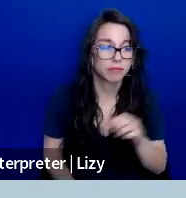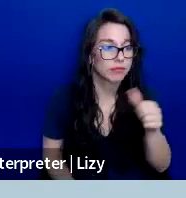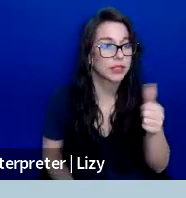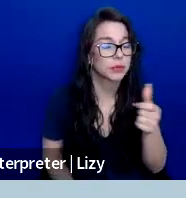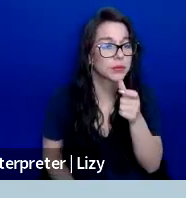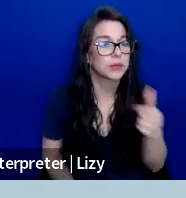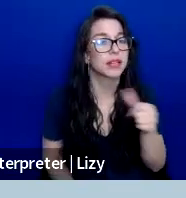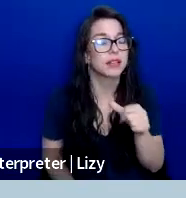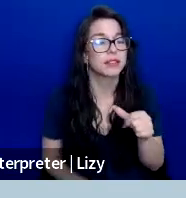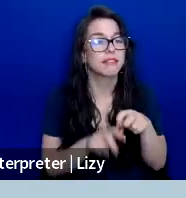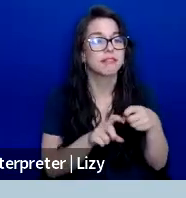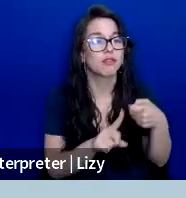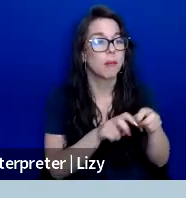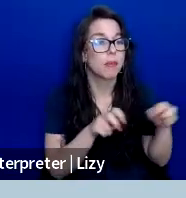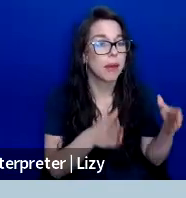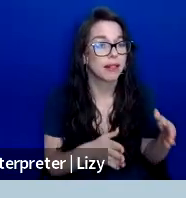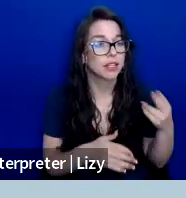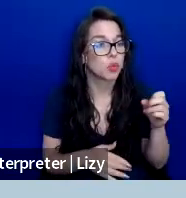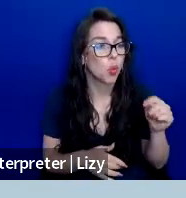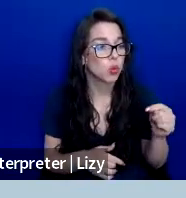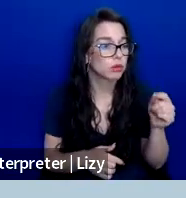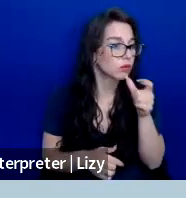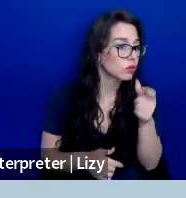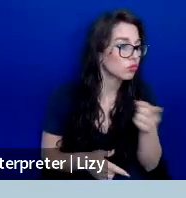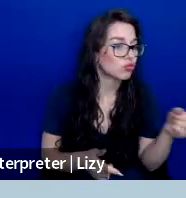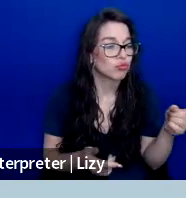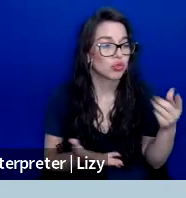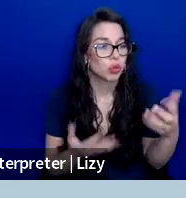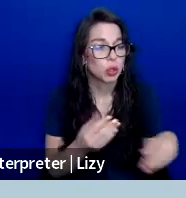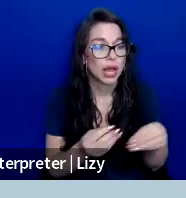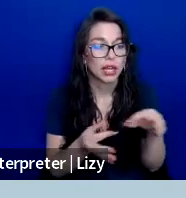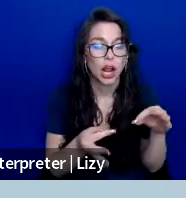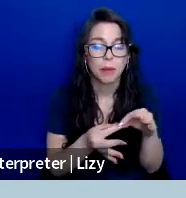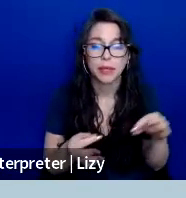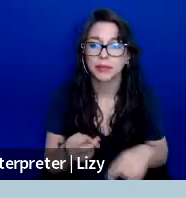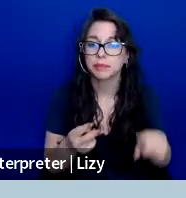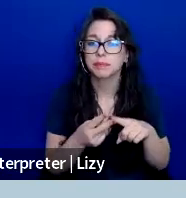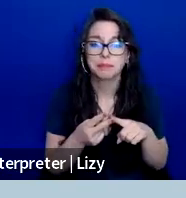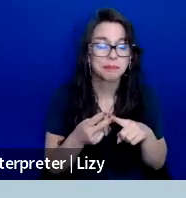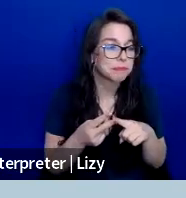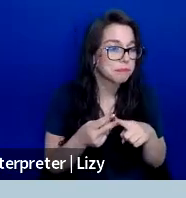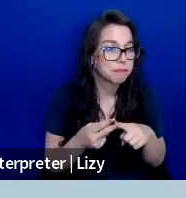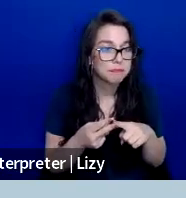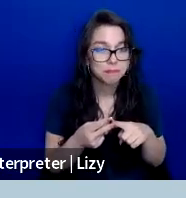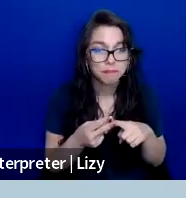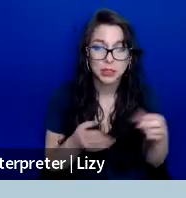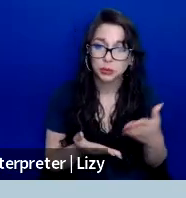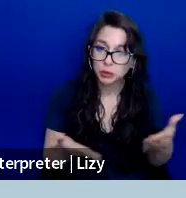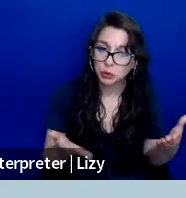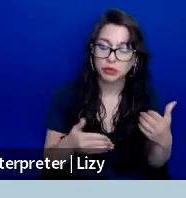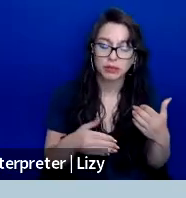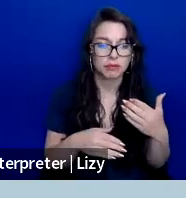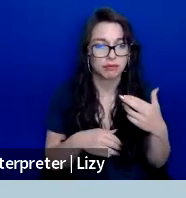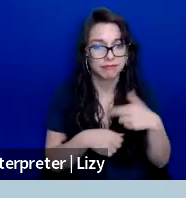from our panelists and hosts that would like to comment or connect to some of the responses that were